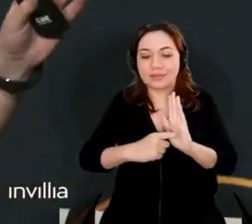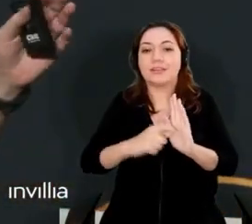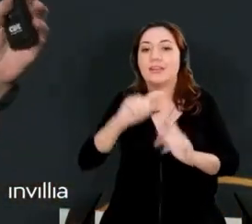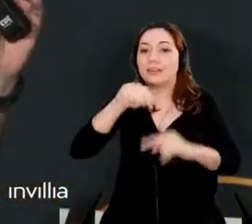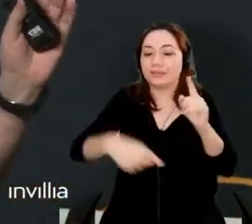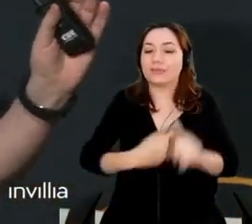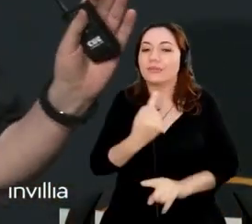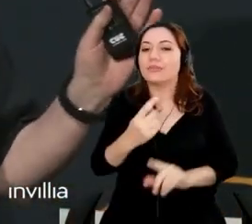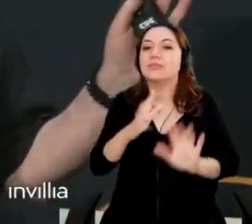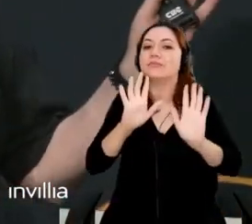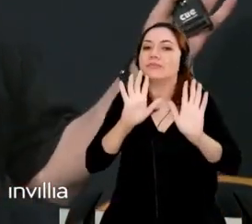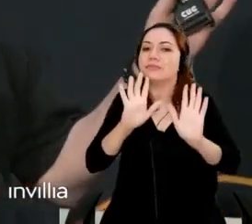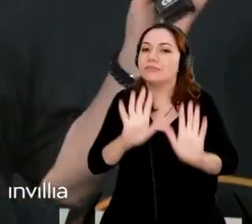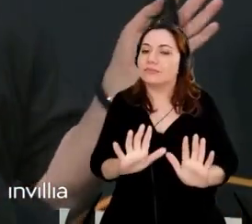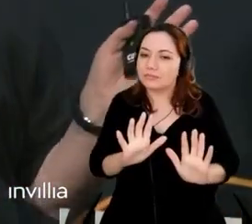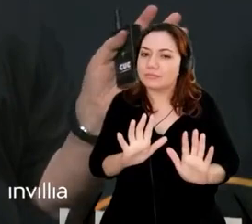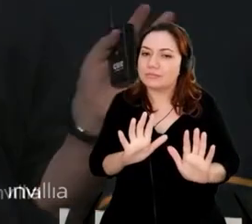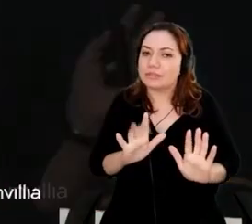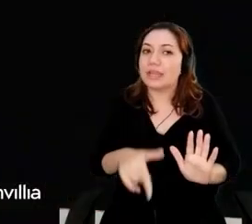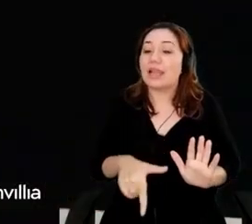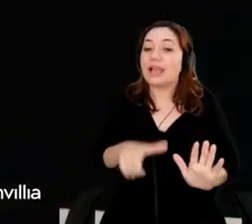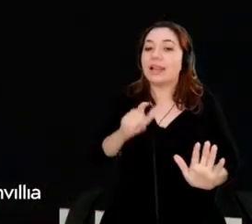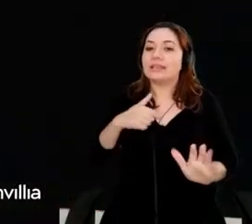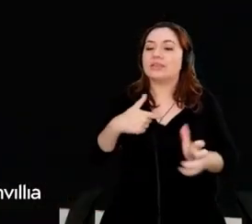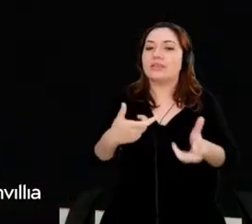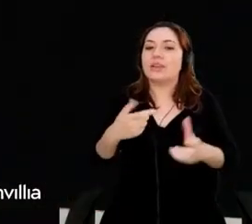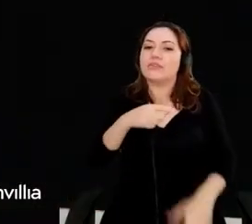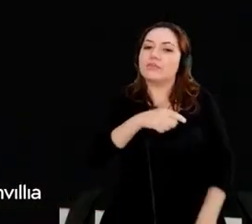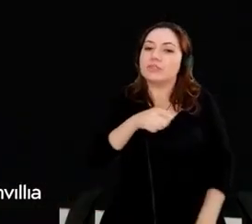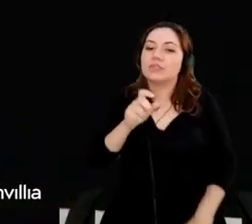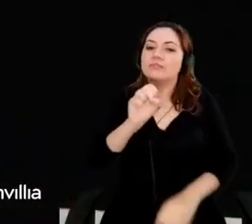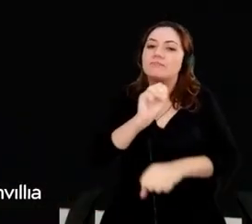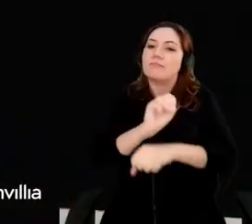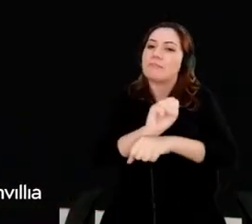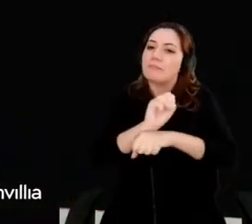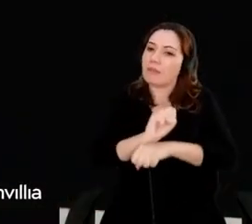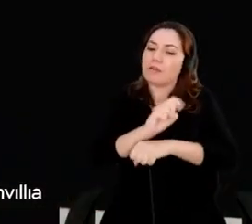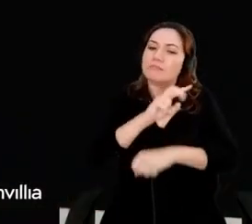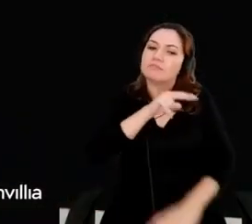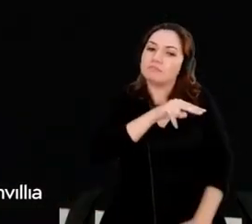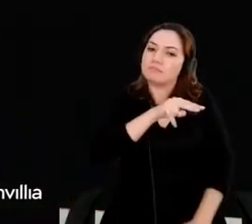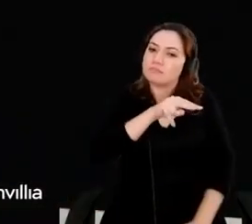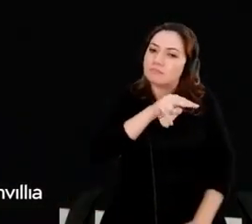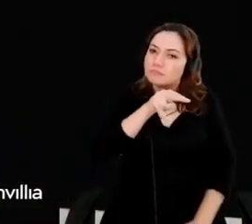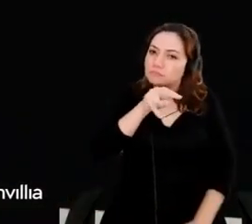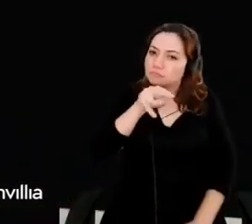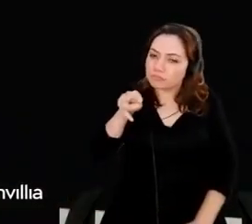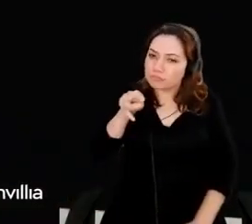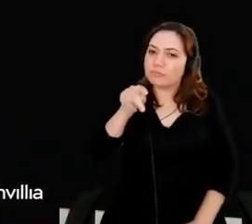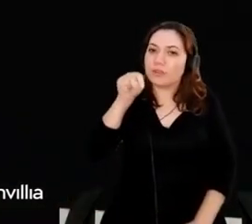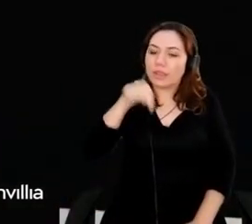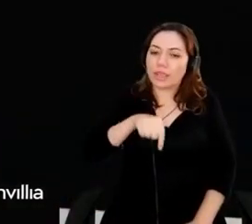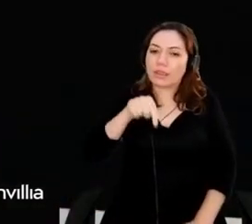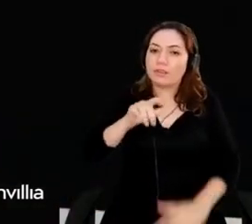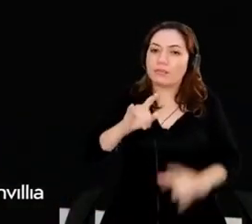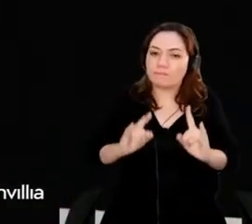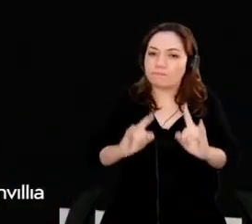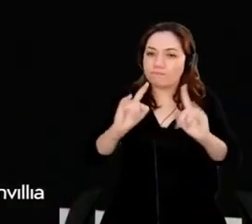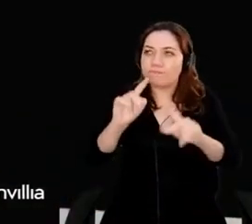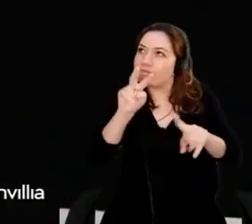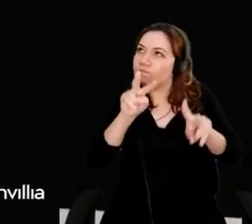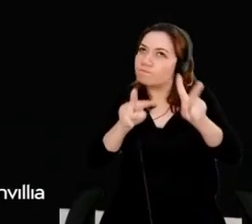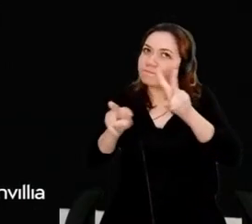take a moment and look around in this room. Take in this building. Take a look at this beautiful